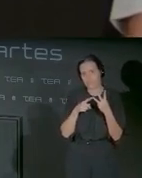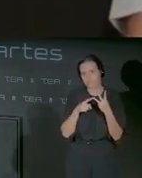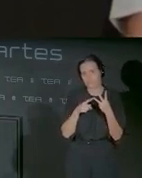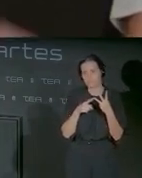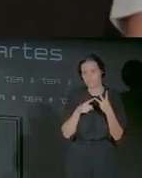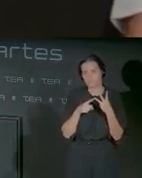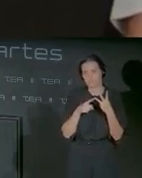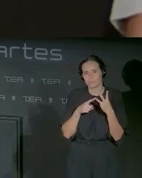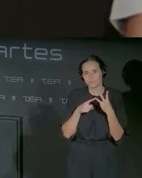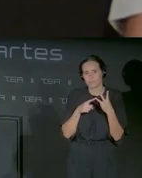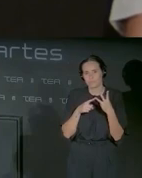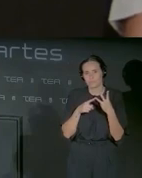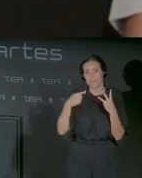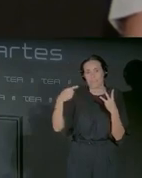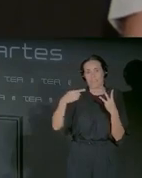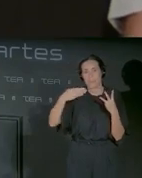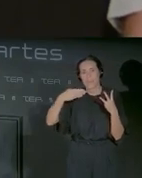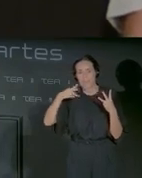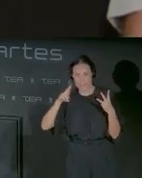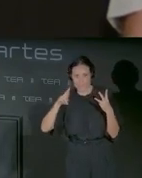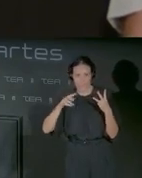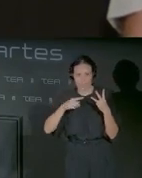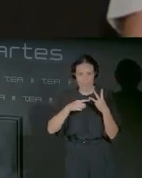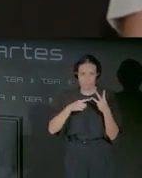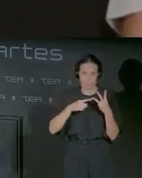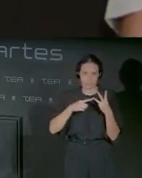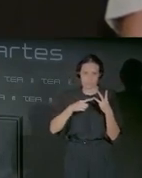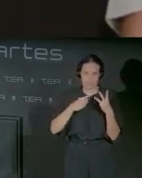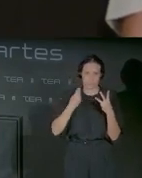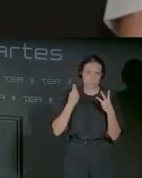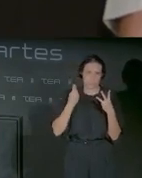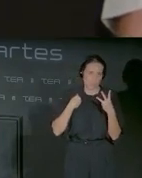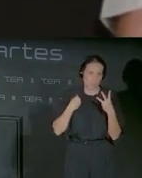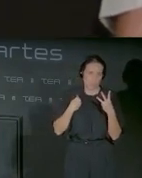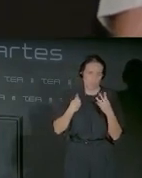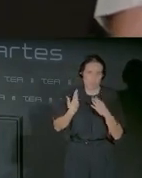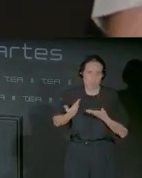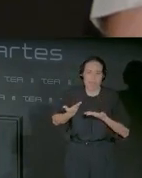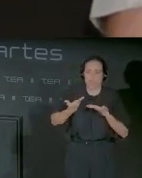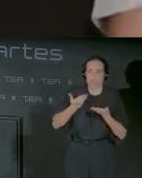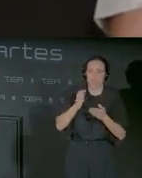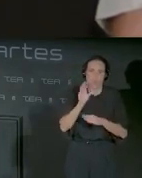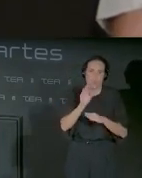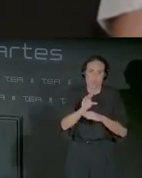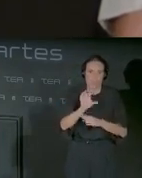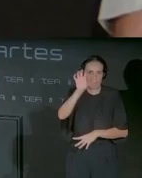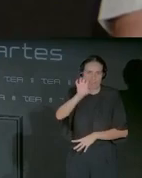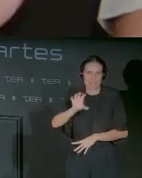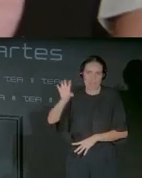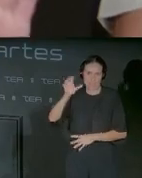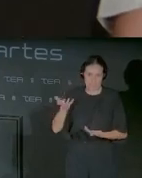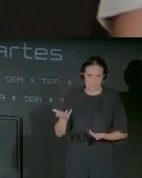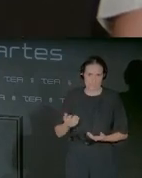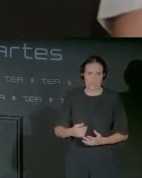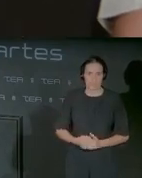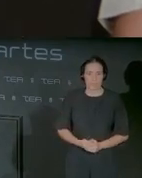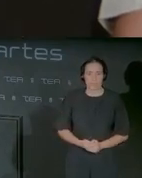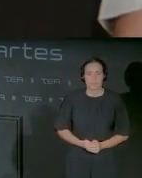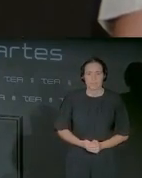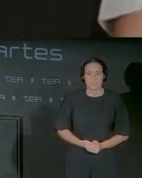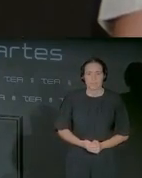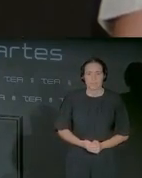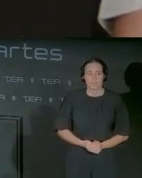technical, cinema communication, etc. It's not that easy when you want to support video games. In reality, it works because